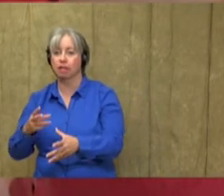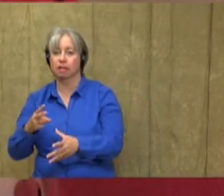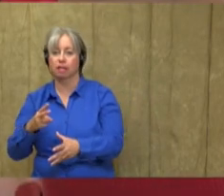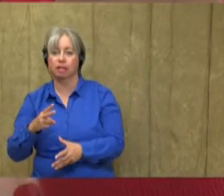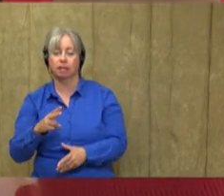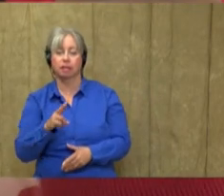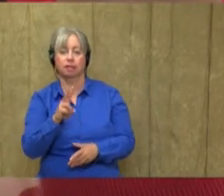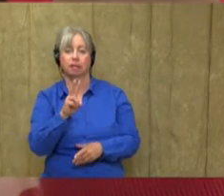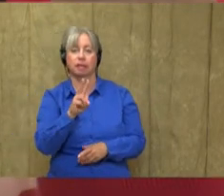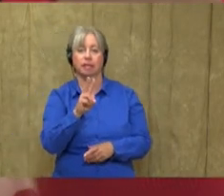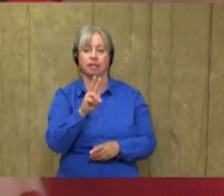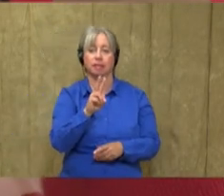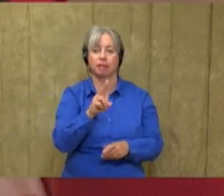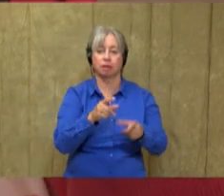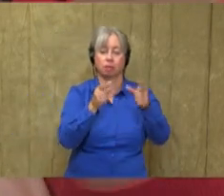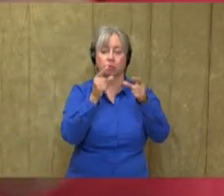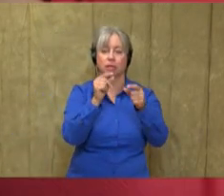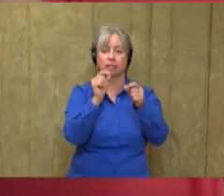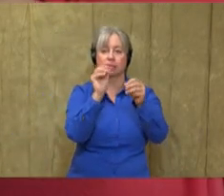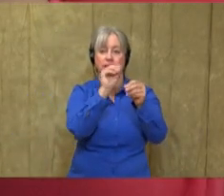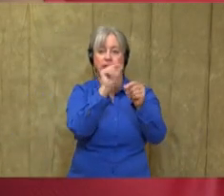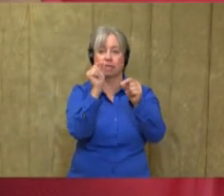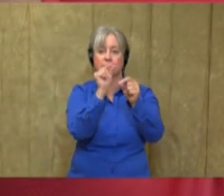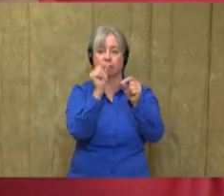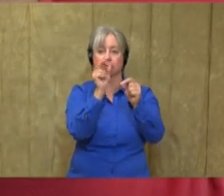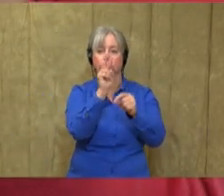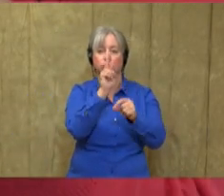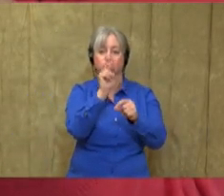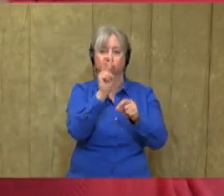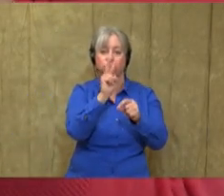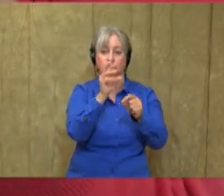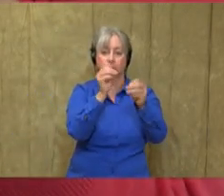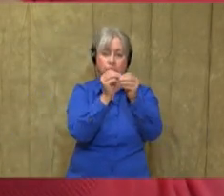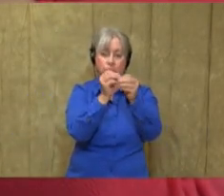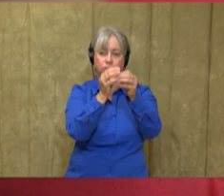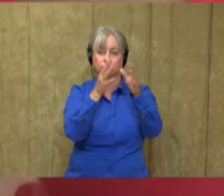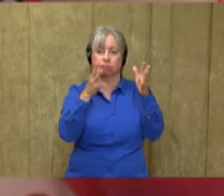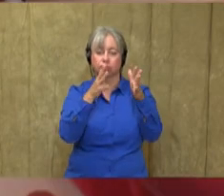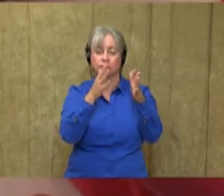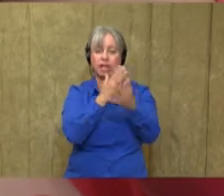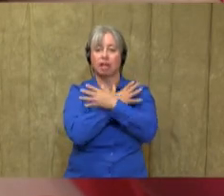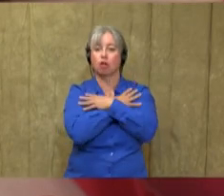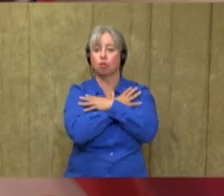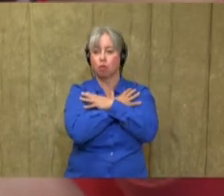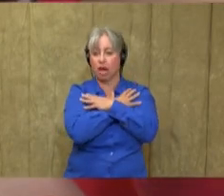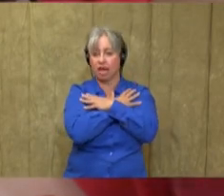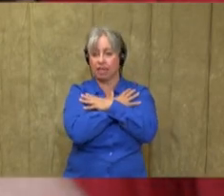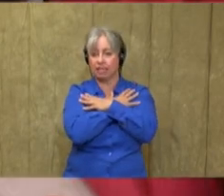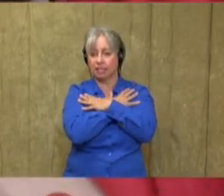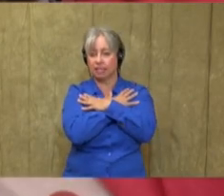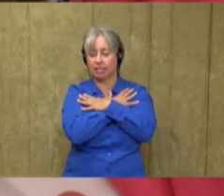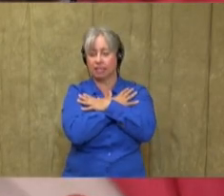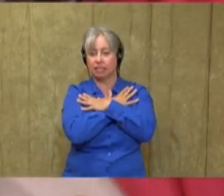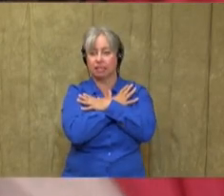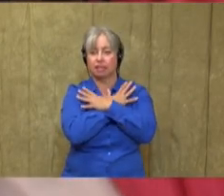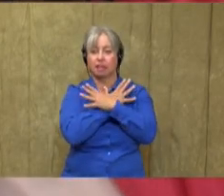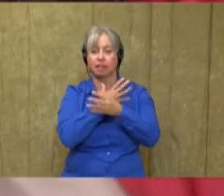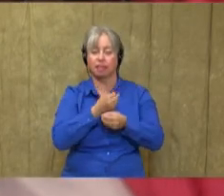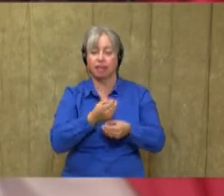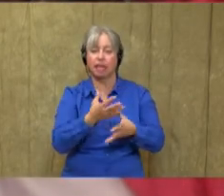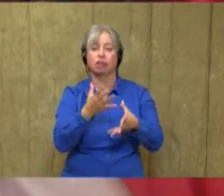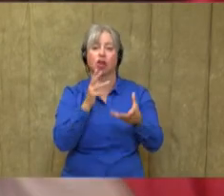displaced, which gives that air molecule around it some space. And then when they go back to their resting position, they actually cause that compression